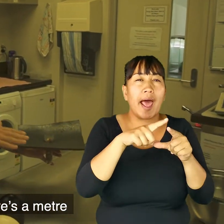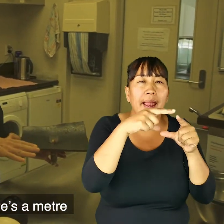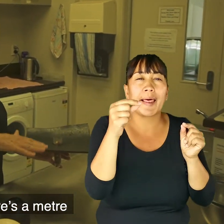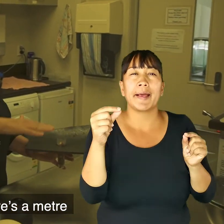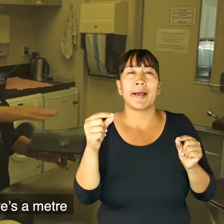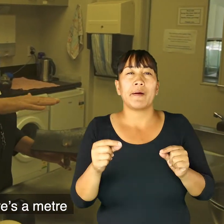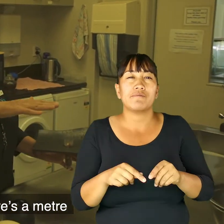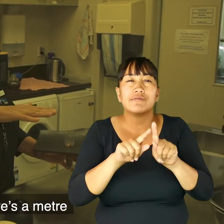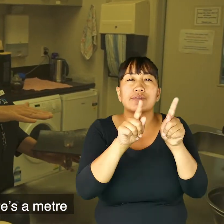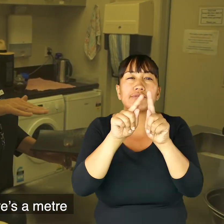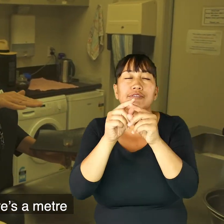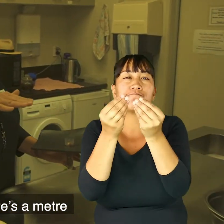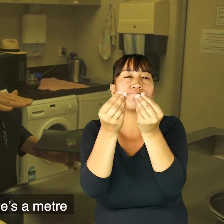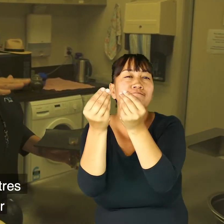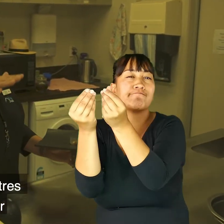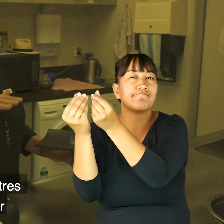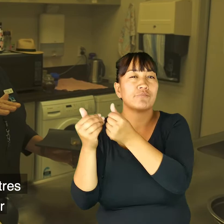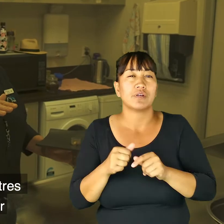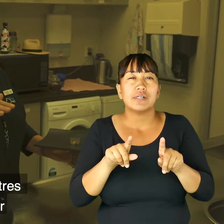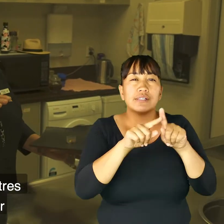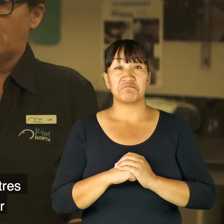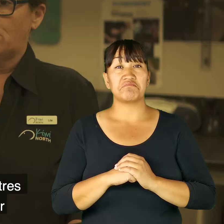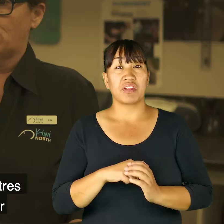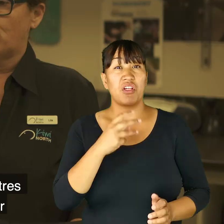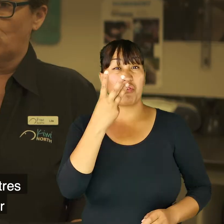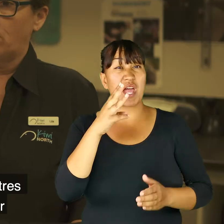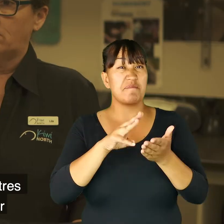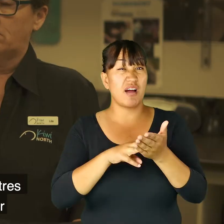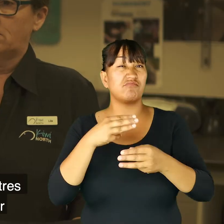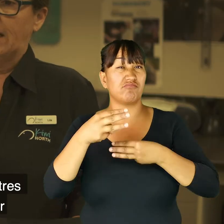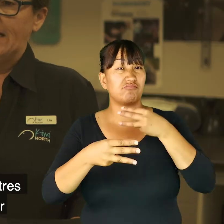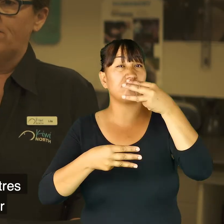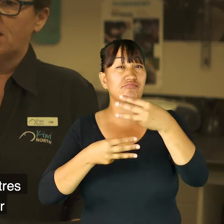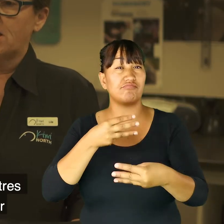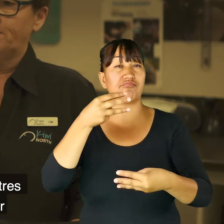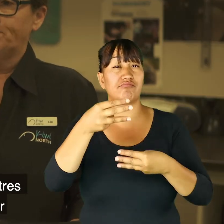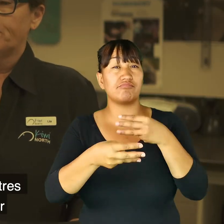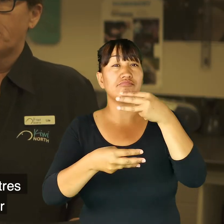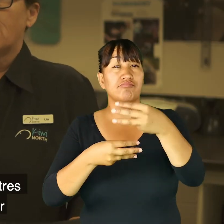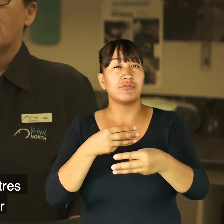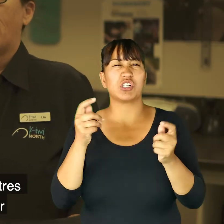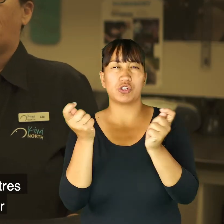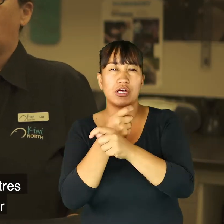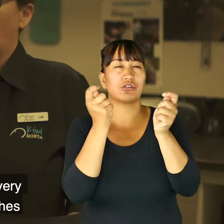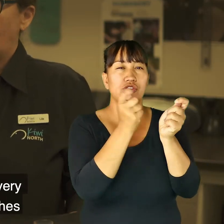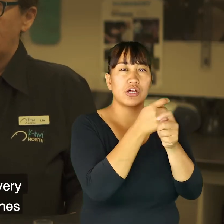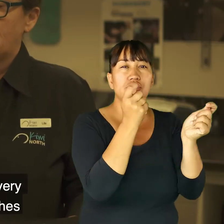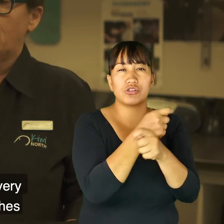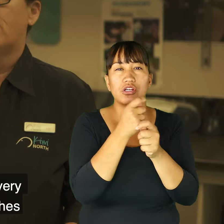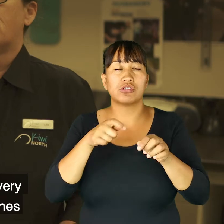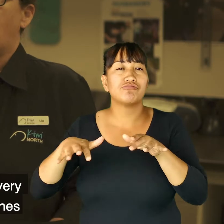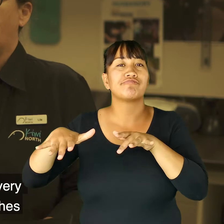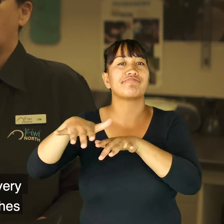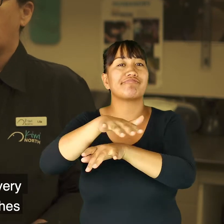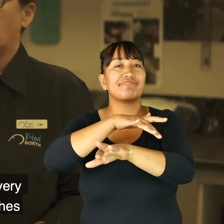it's growing. There's 1.5 meters, 2 meters of soil and leaf litter, and we replace the